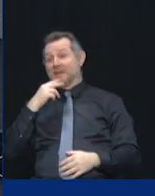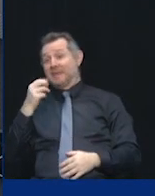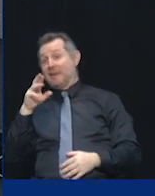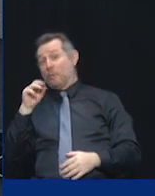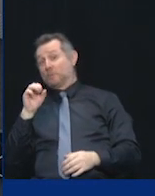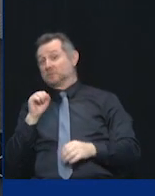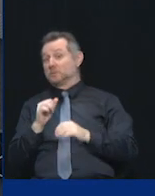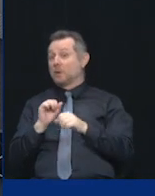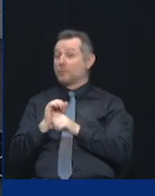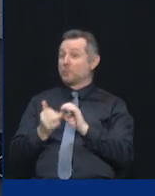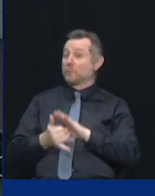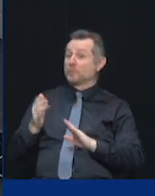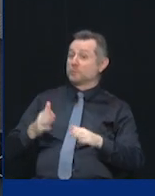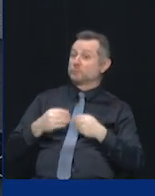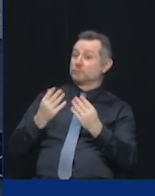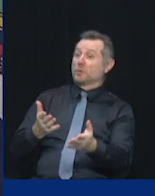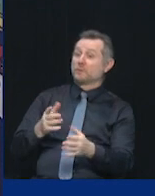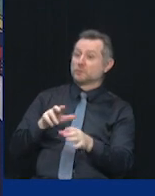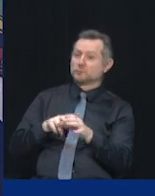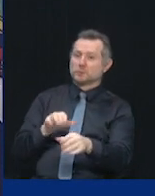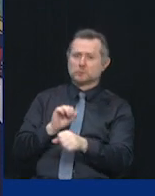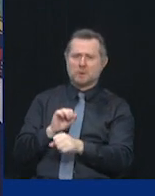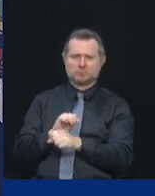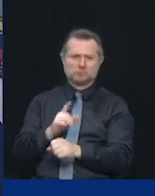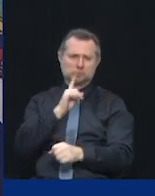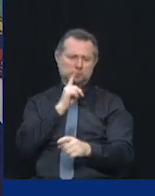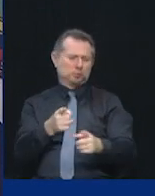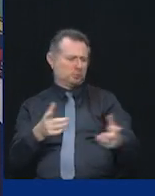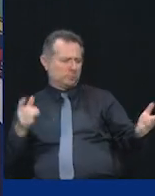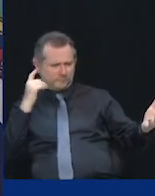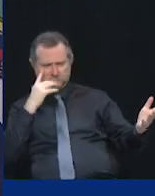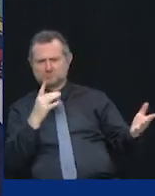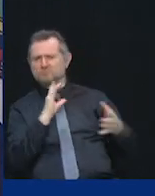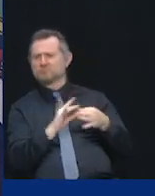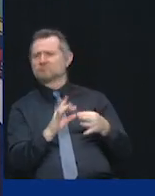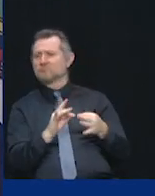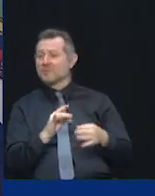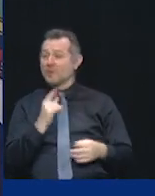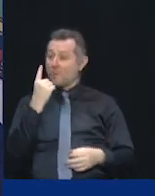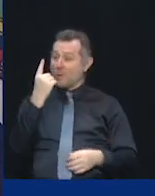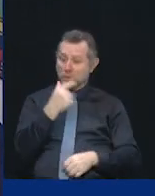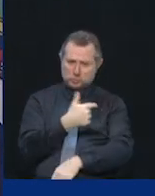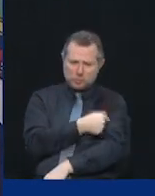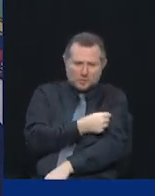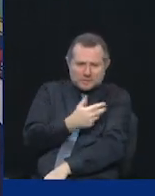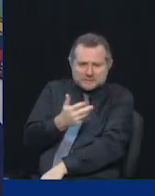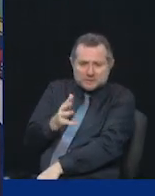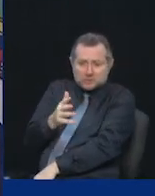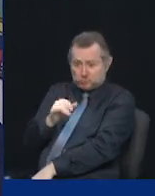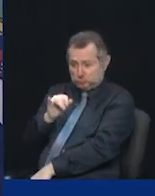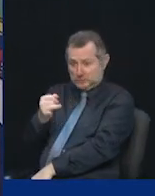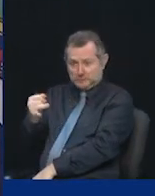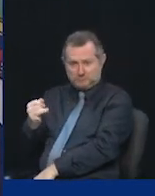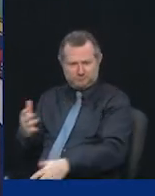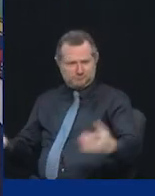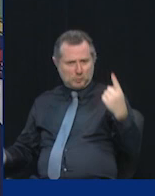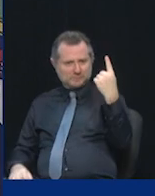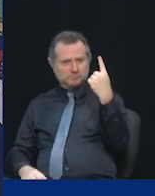true. And it is one shot. This is our one shot, and it's our shot to take. And speaking about